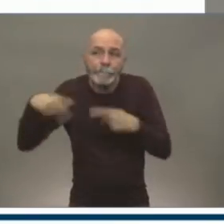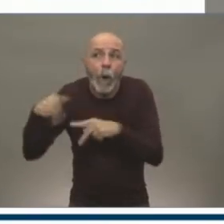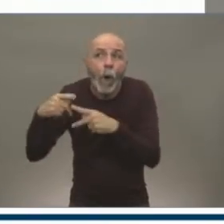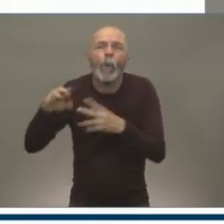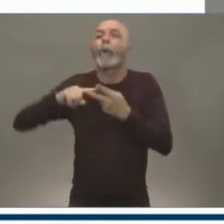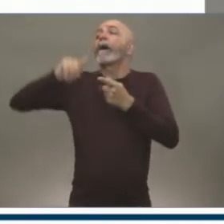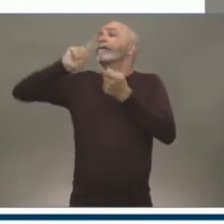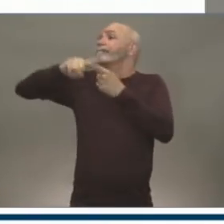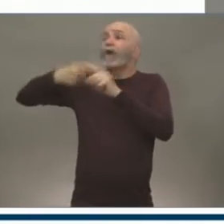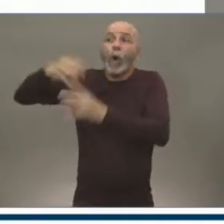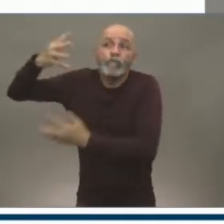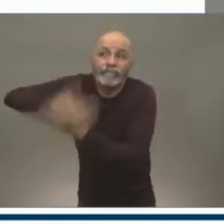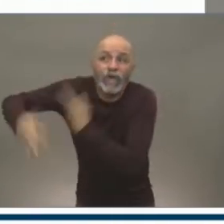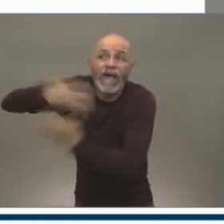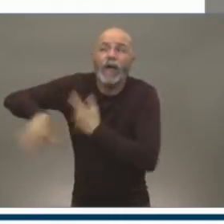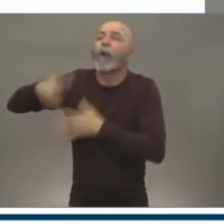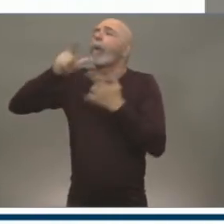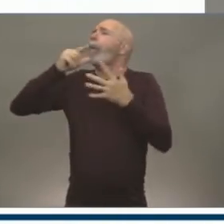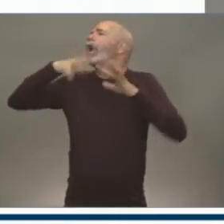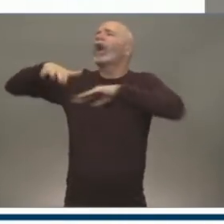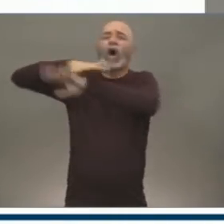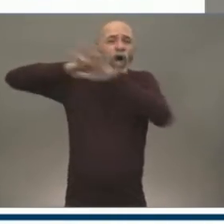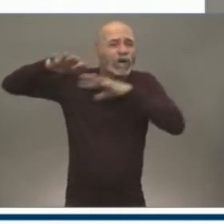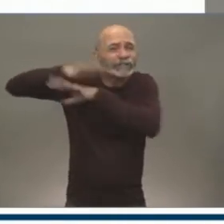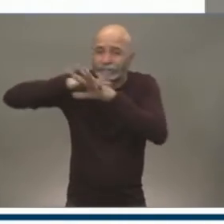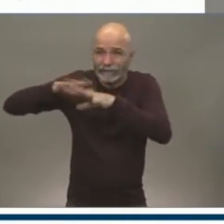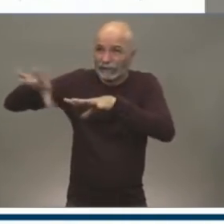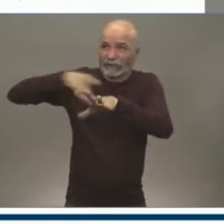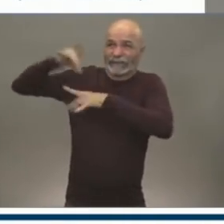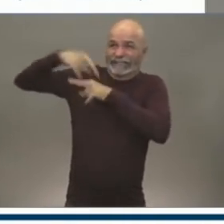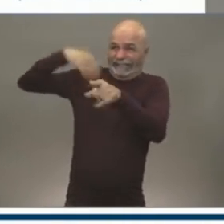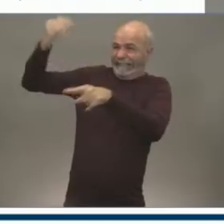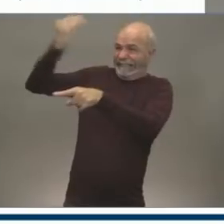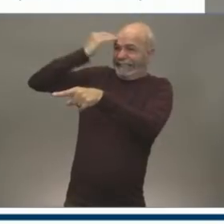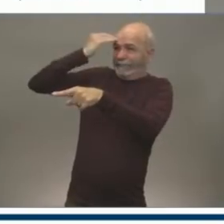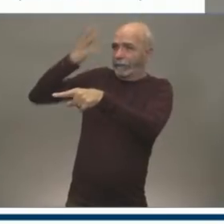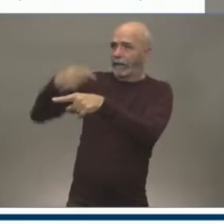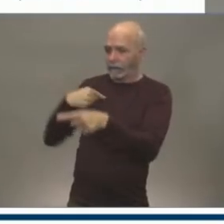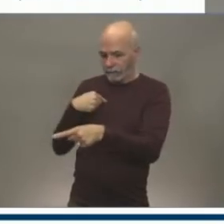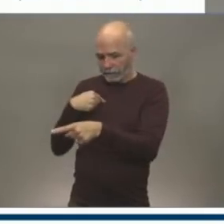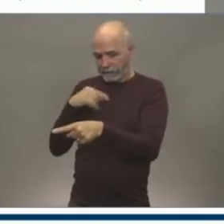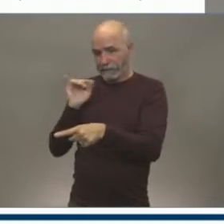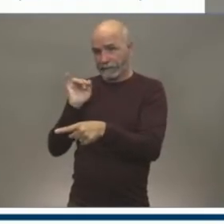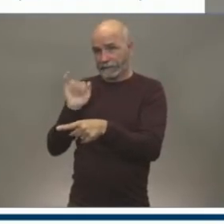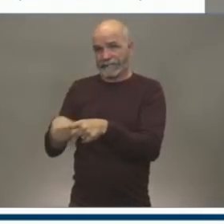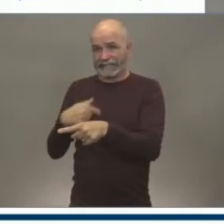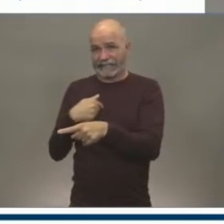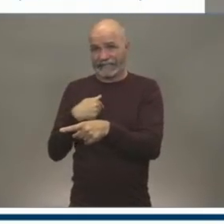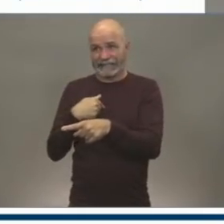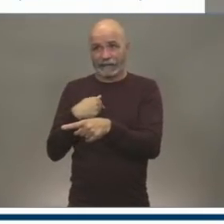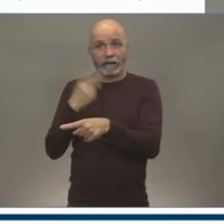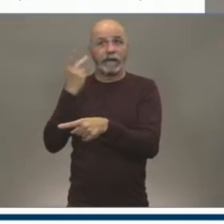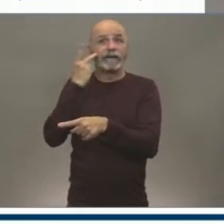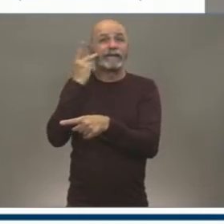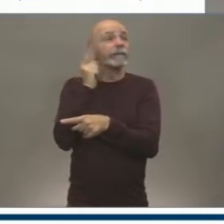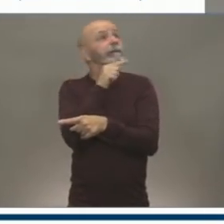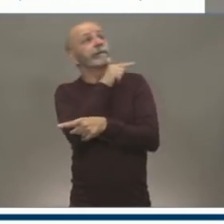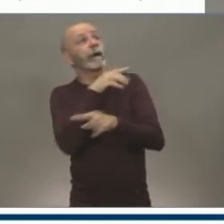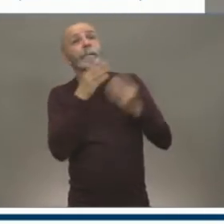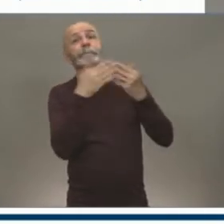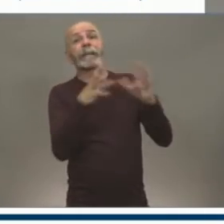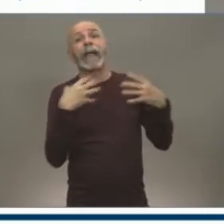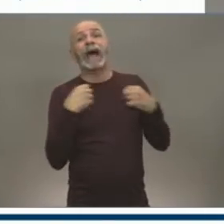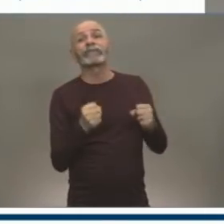close contact with that individual, if you're in any of those situations and you haven't heard from Public Health yet, This is